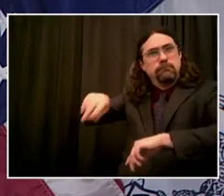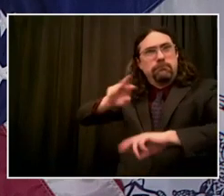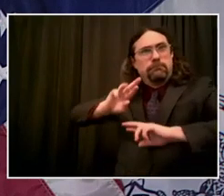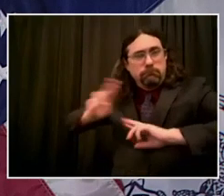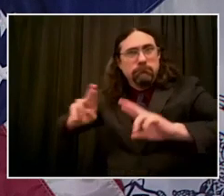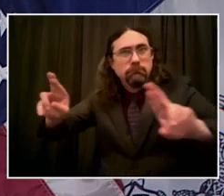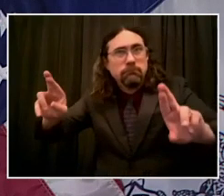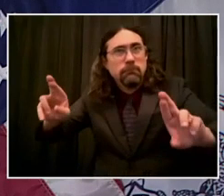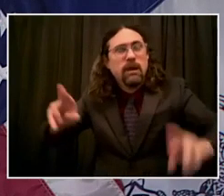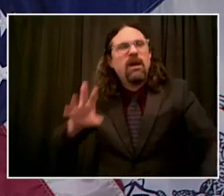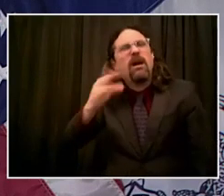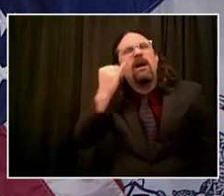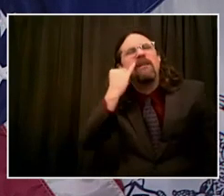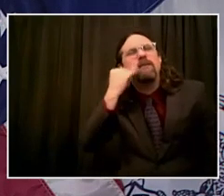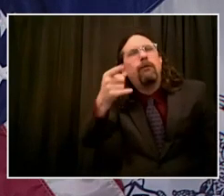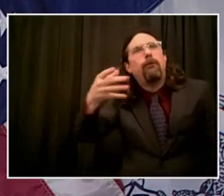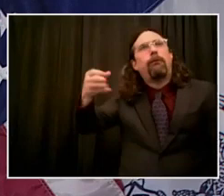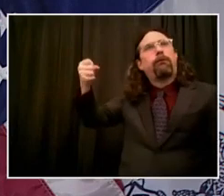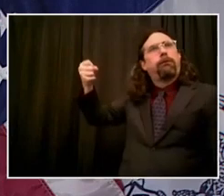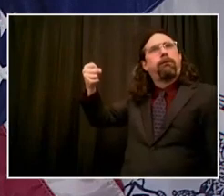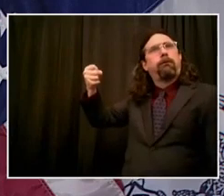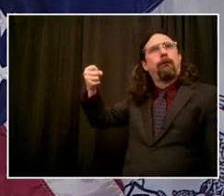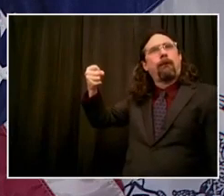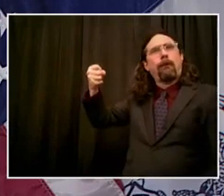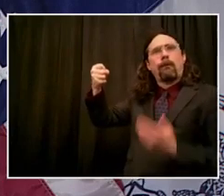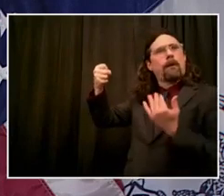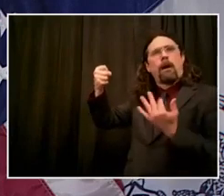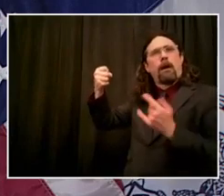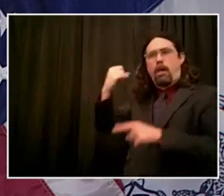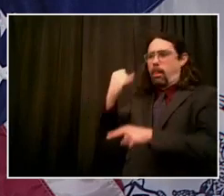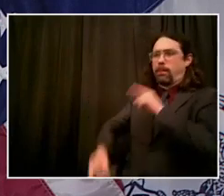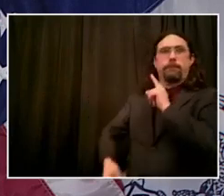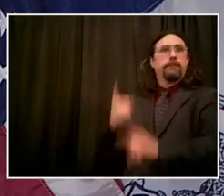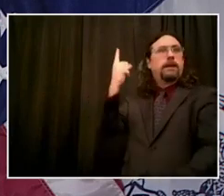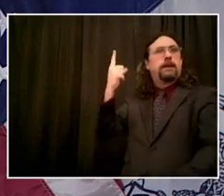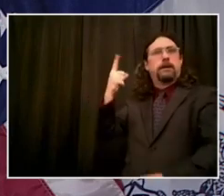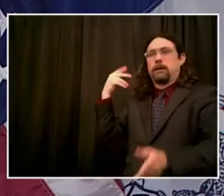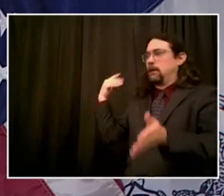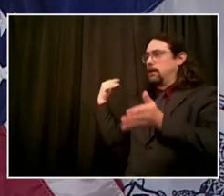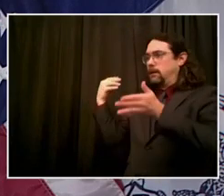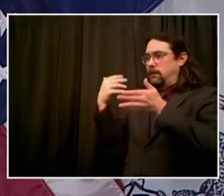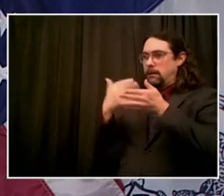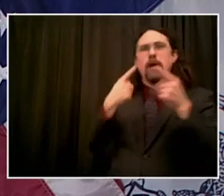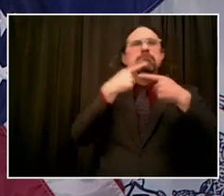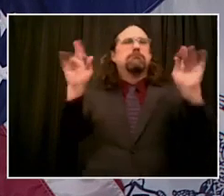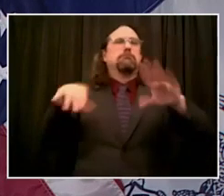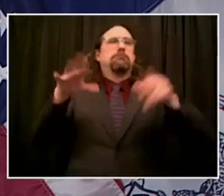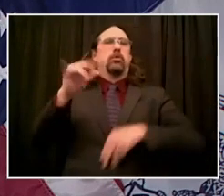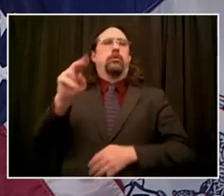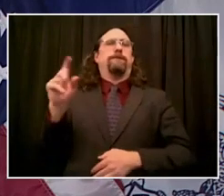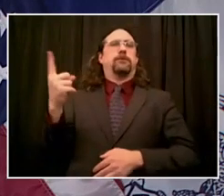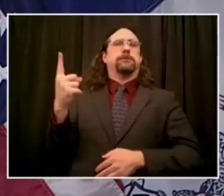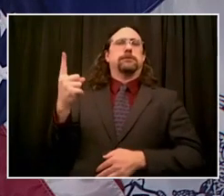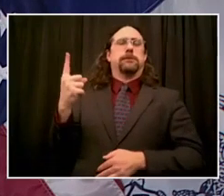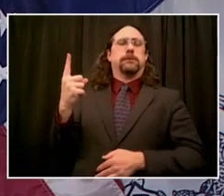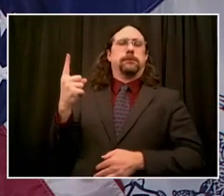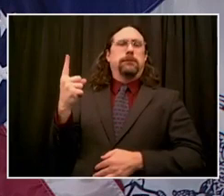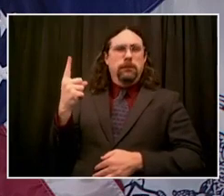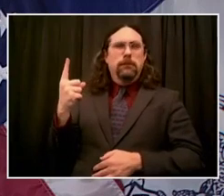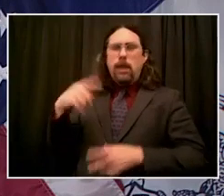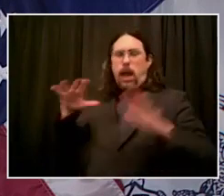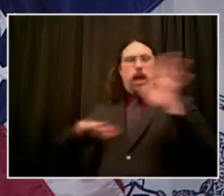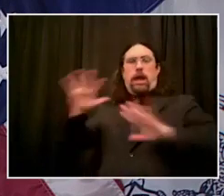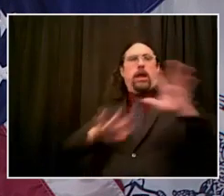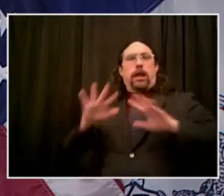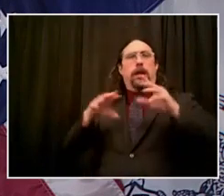a salon in Midtown, a Brazilian wax salon that's been open, booked, taking appointments, non-essential business,